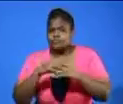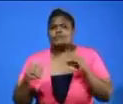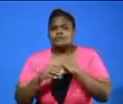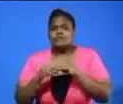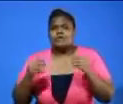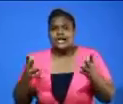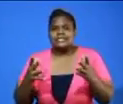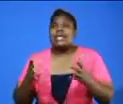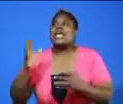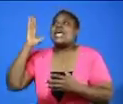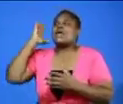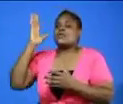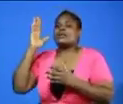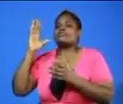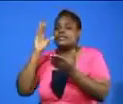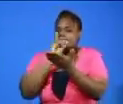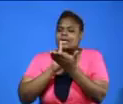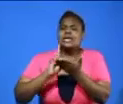protected.